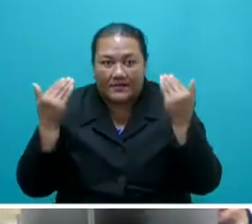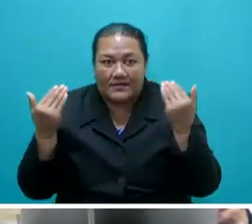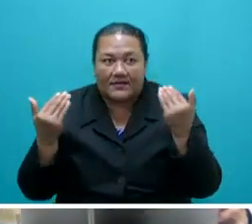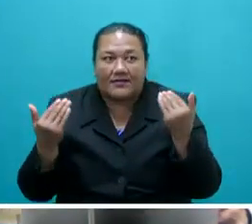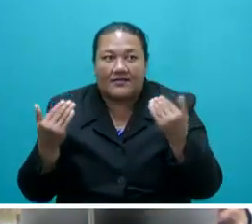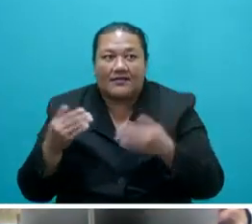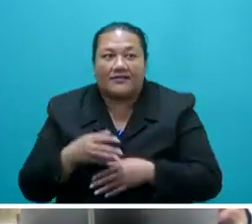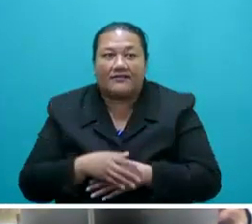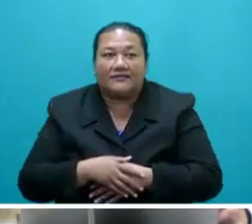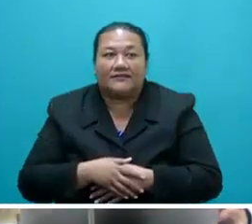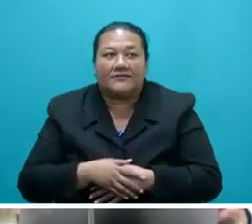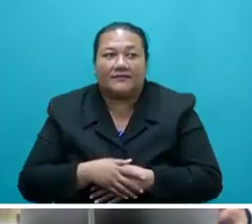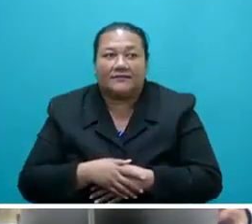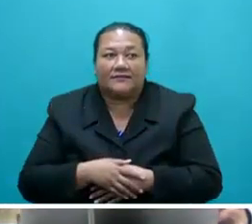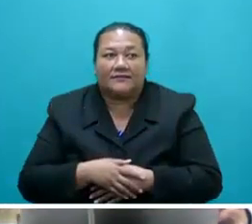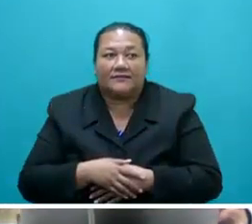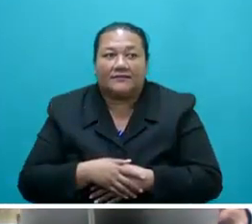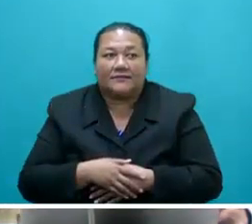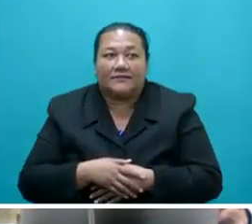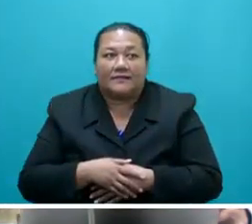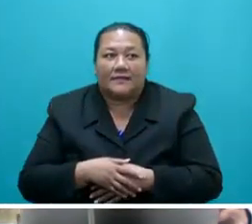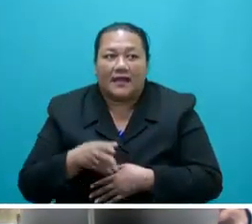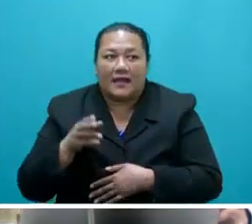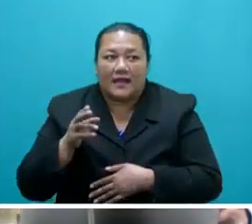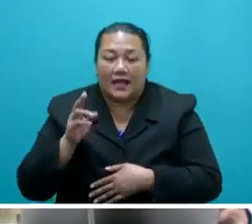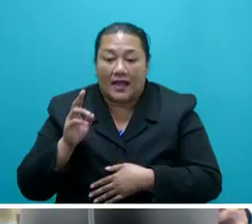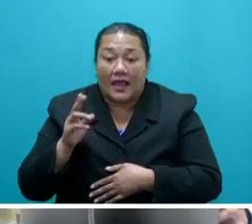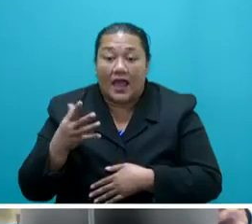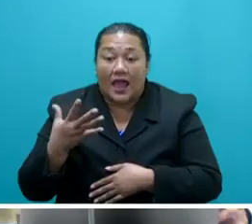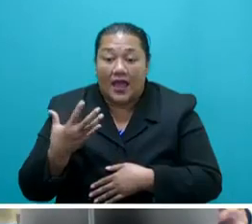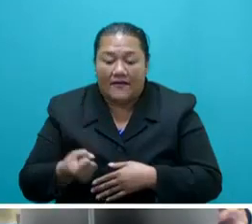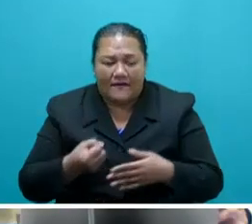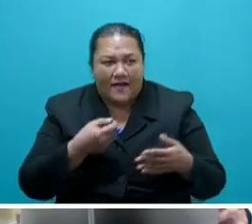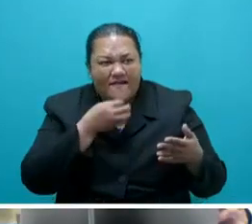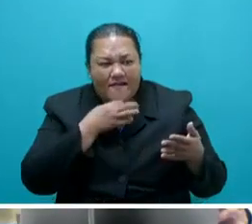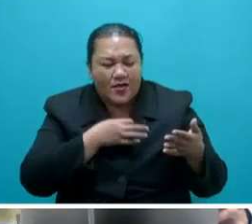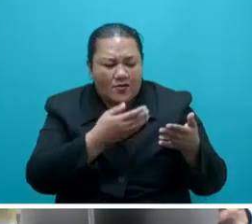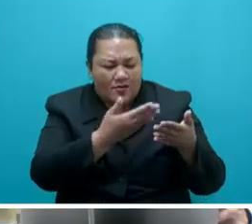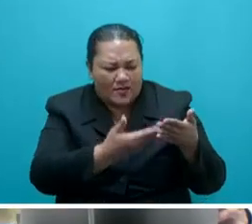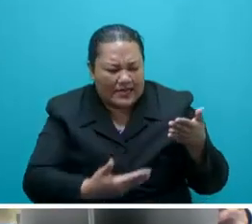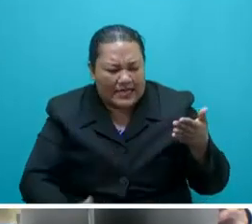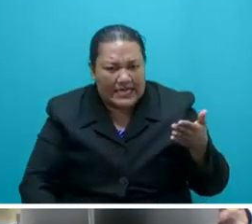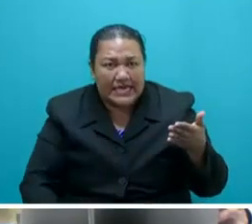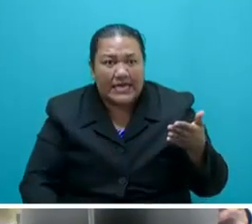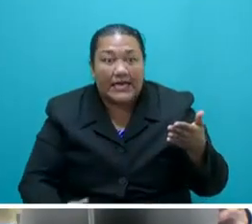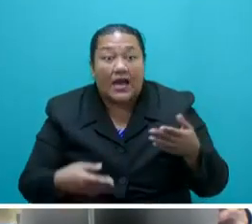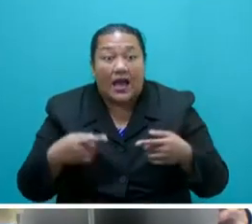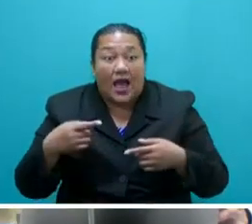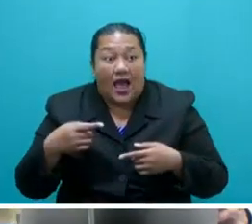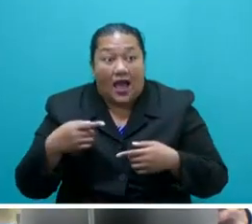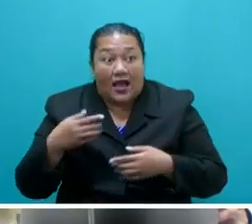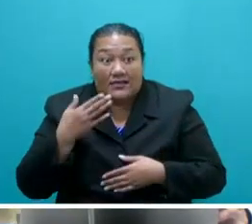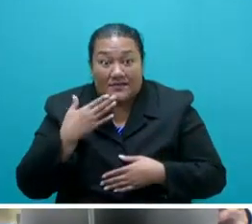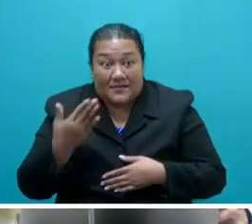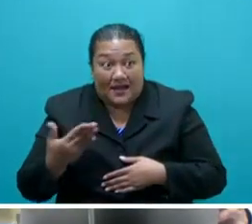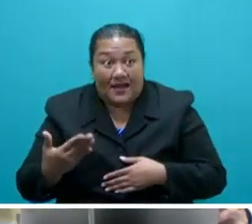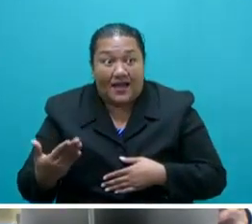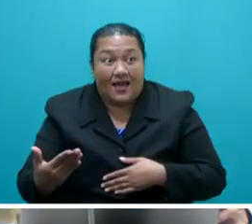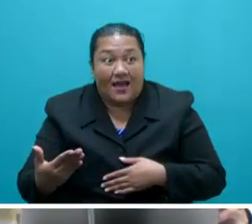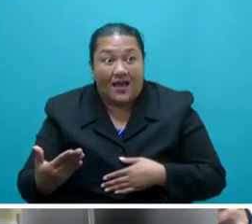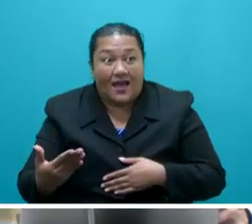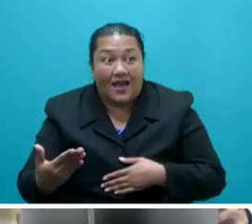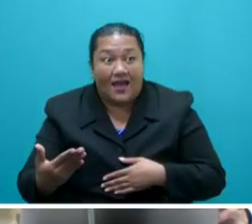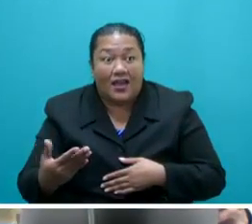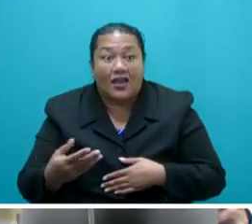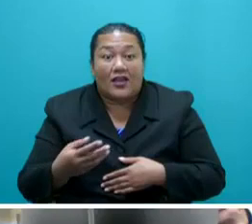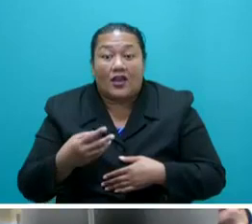have a few speakers in today's betting order, and of course we also